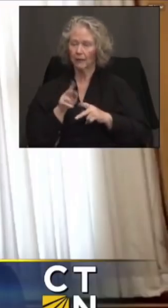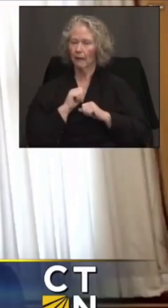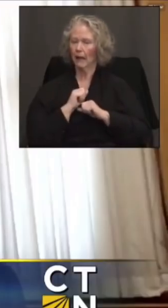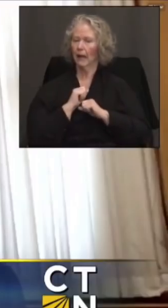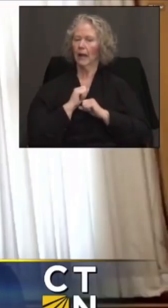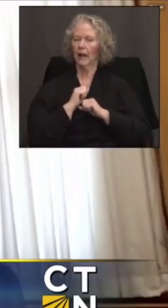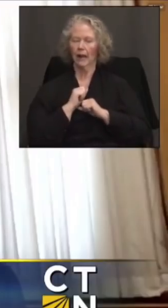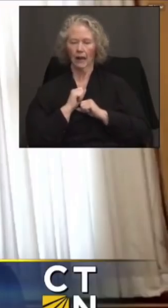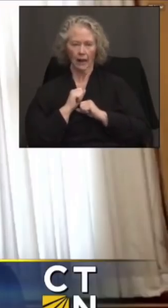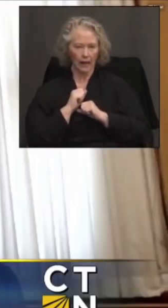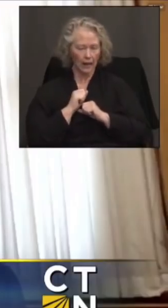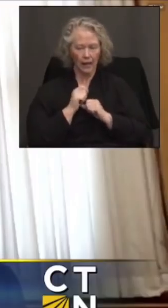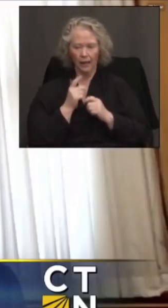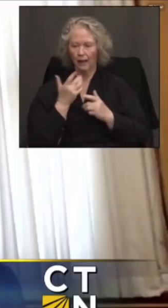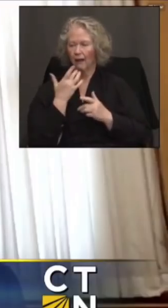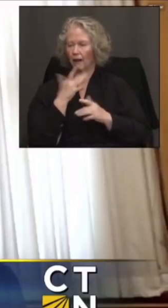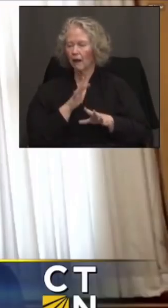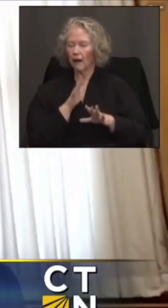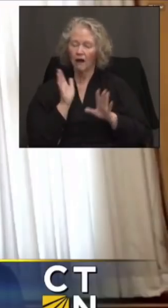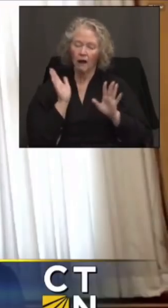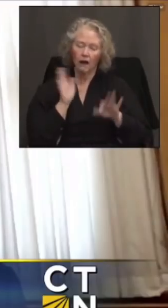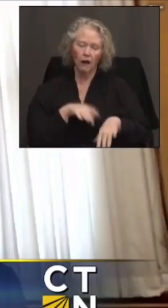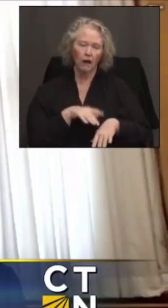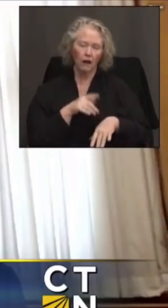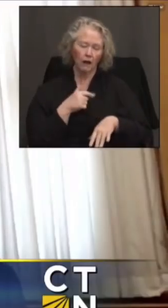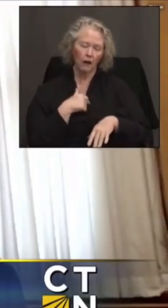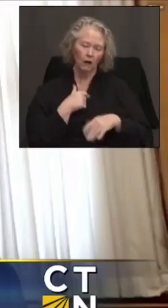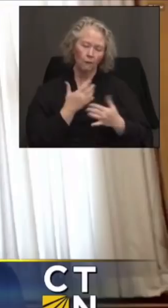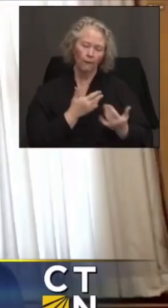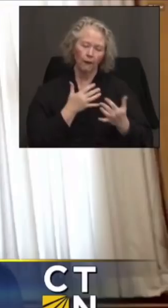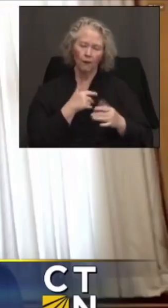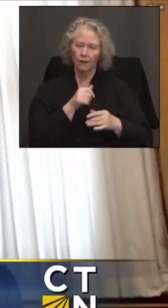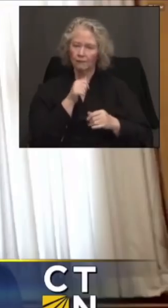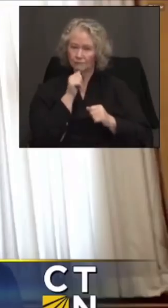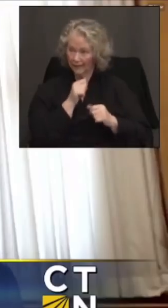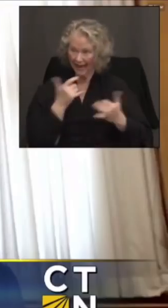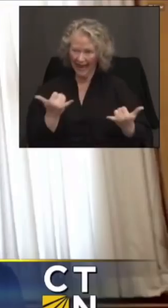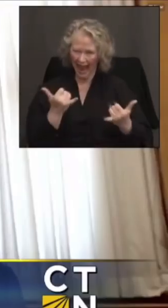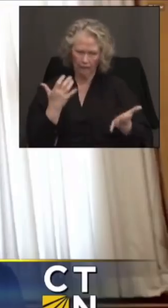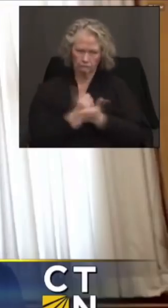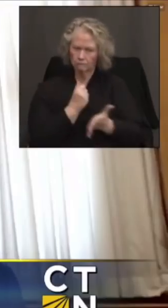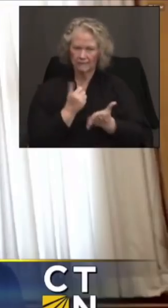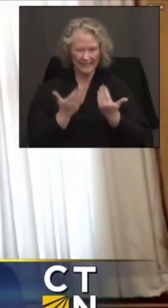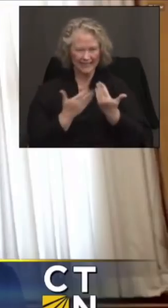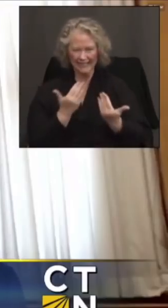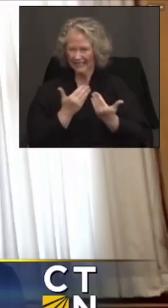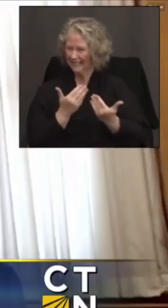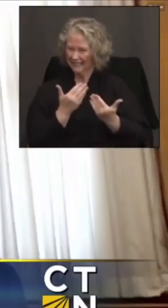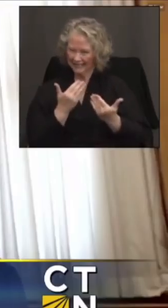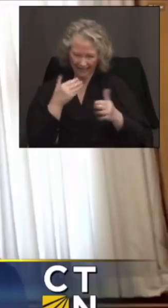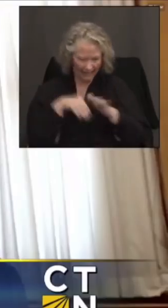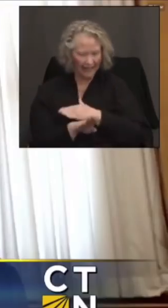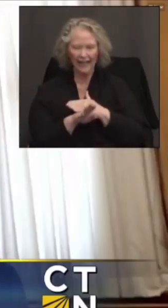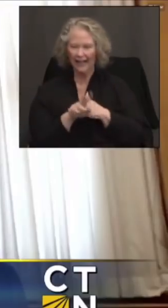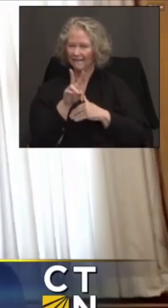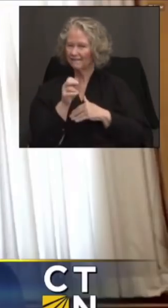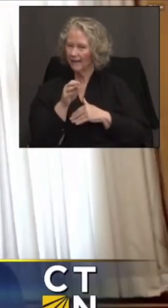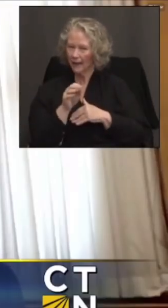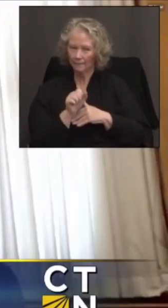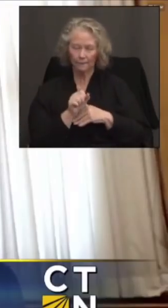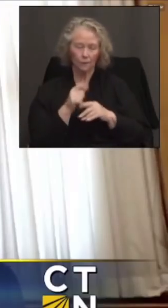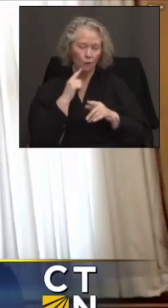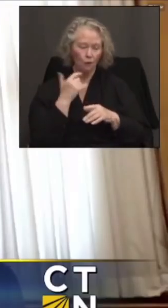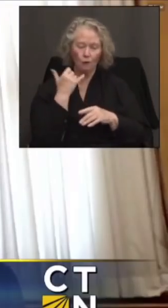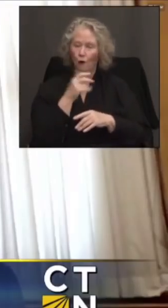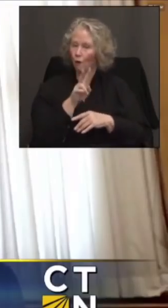been waiting, you didn't want to wait online or hit refresh 1,000 times, this is a good time to get back into the system. You can call